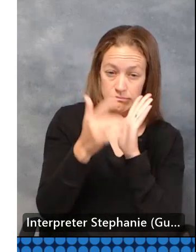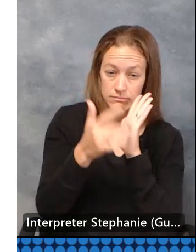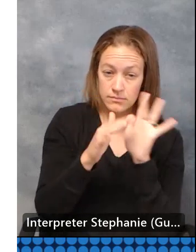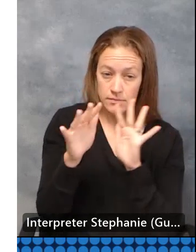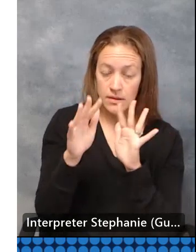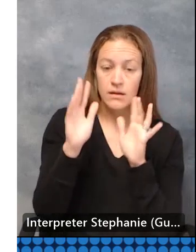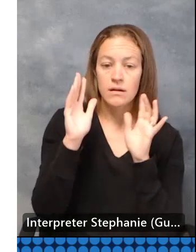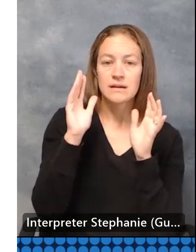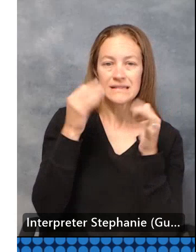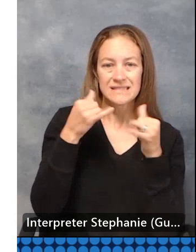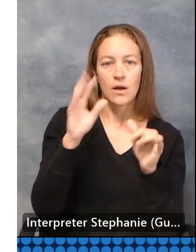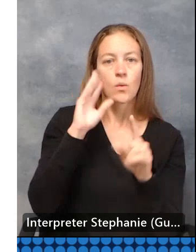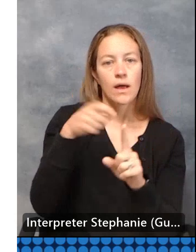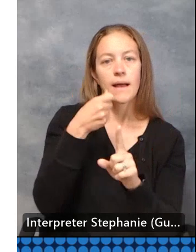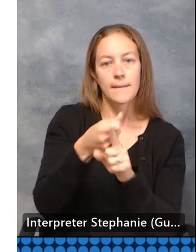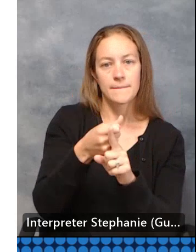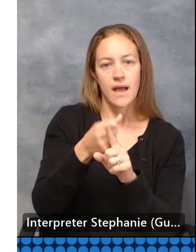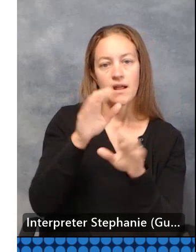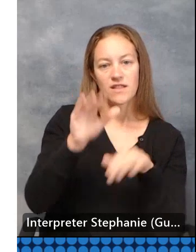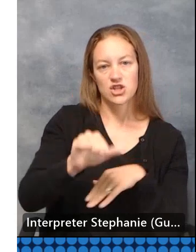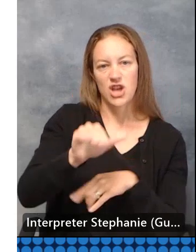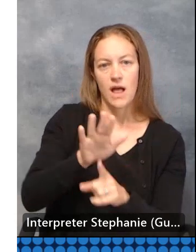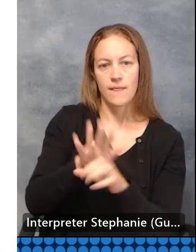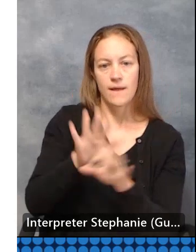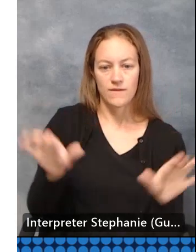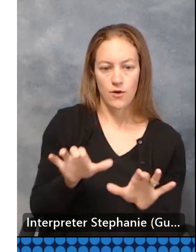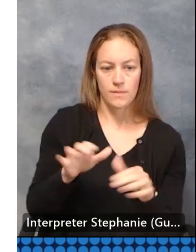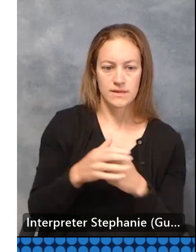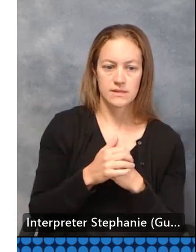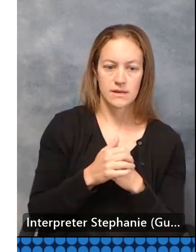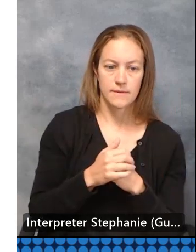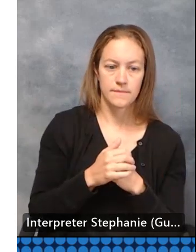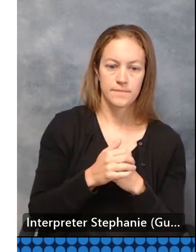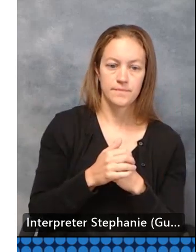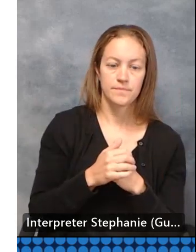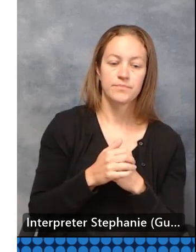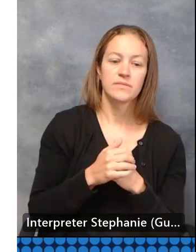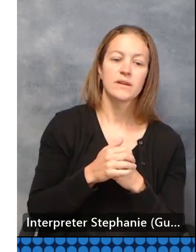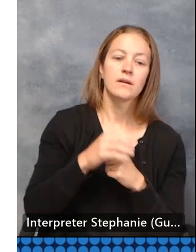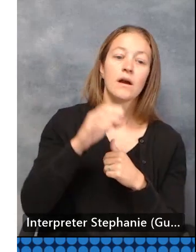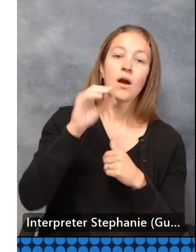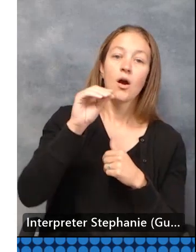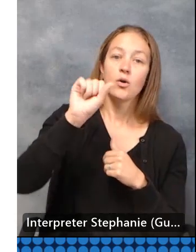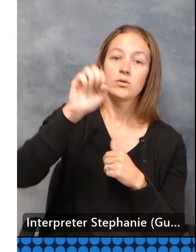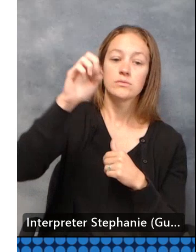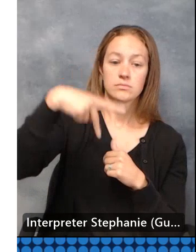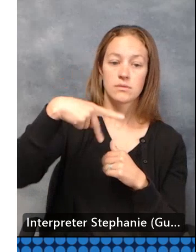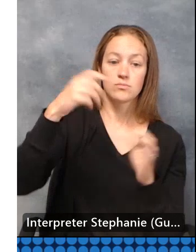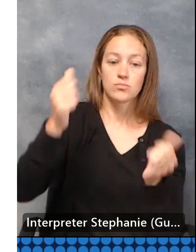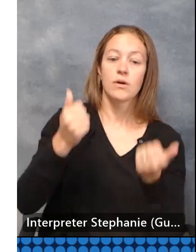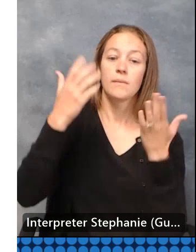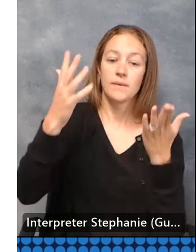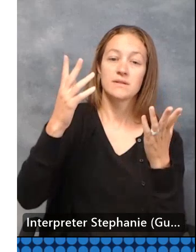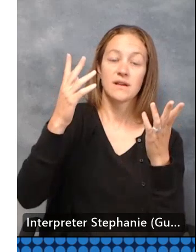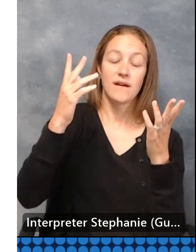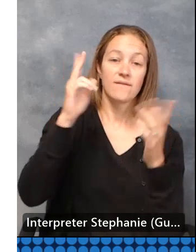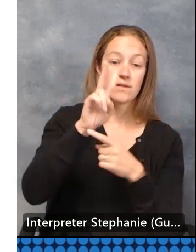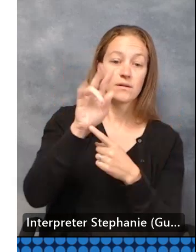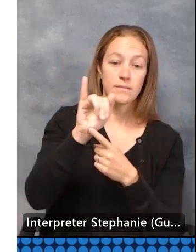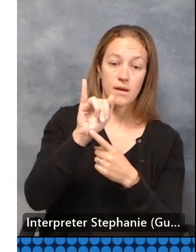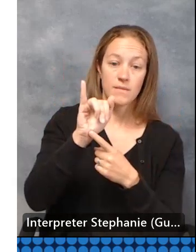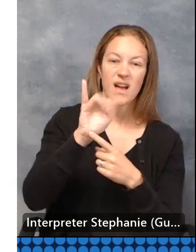performance. The Office of Special Education Programs recommends the visual impairment, including blindness page